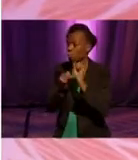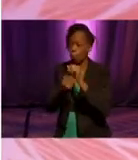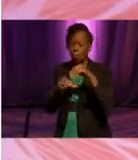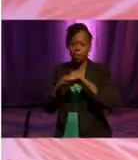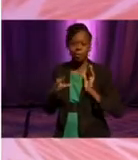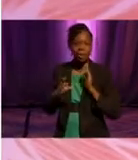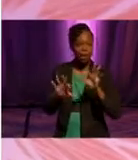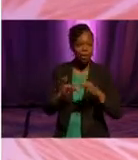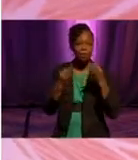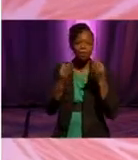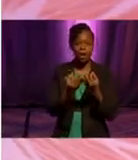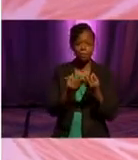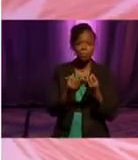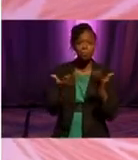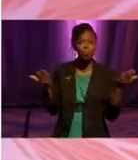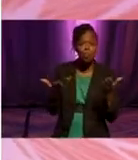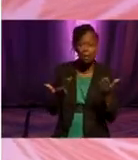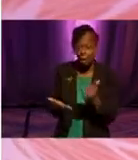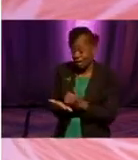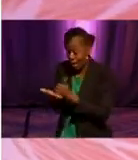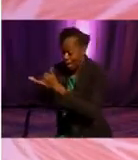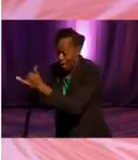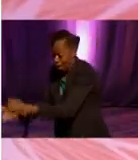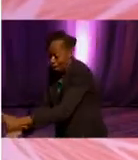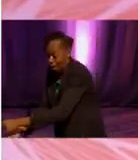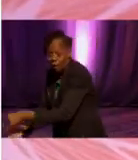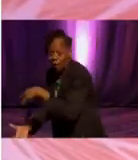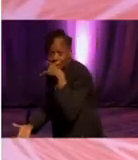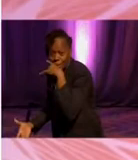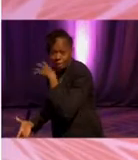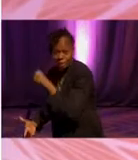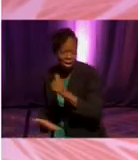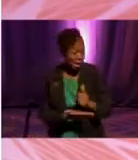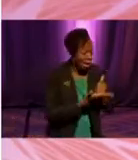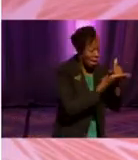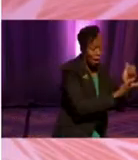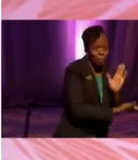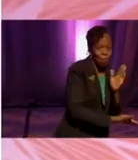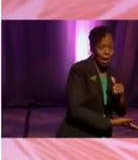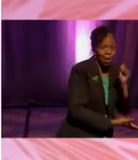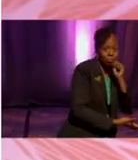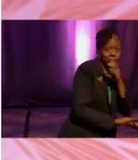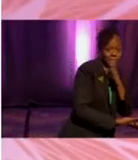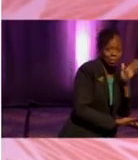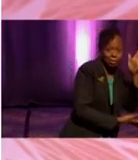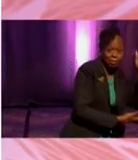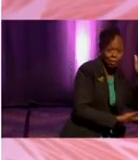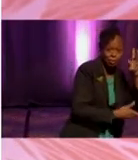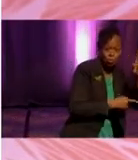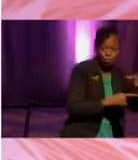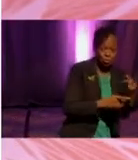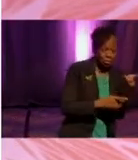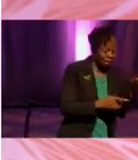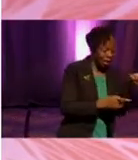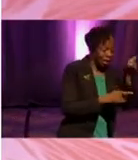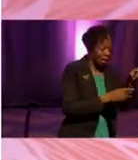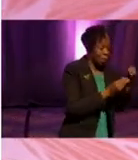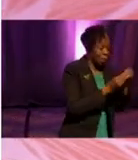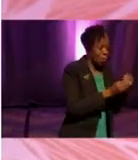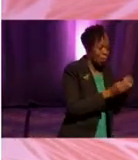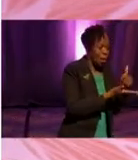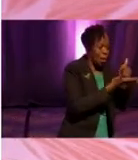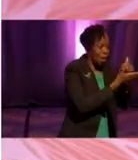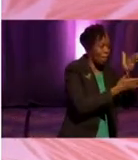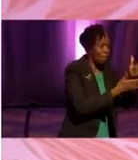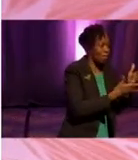families, and that's to help the little ones and help seniors when they need more help after they've spent their whole lives working. Why shouldn't people